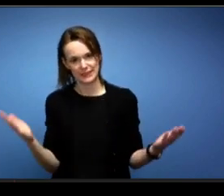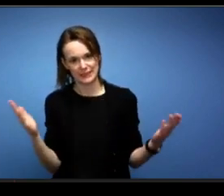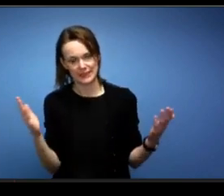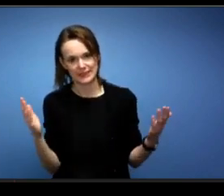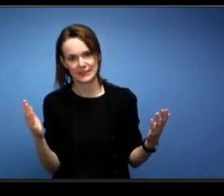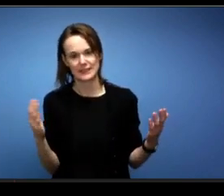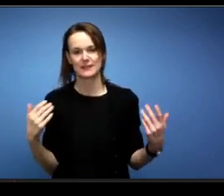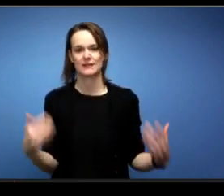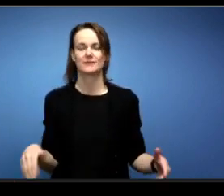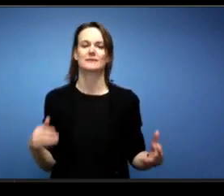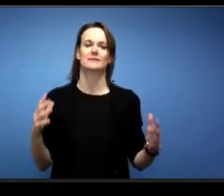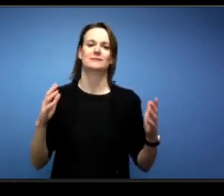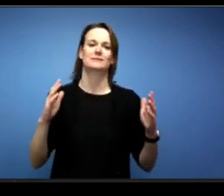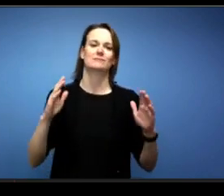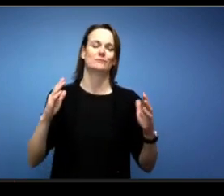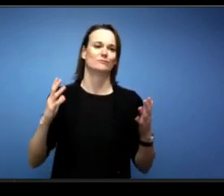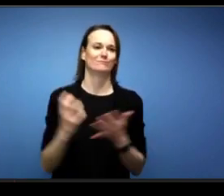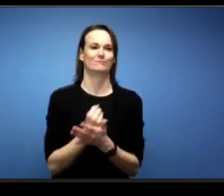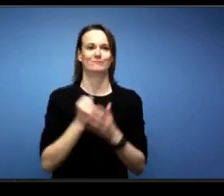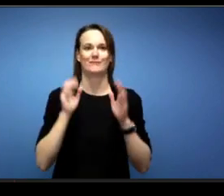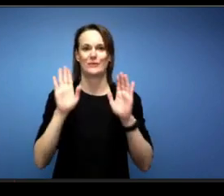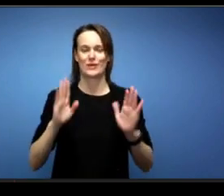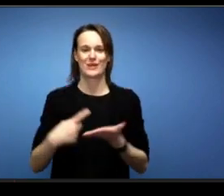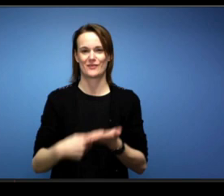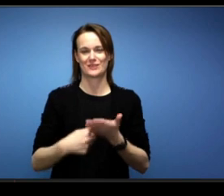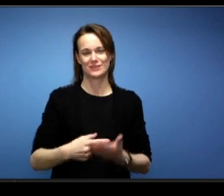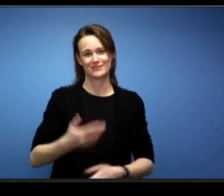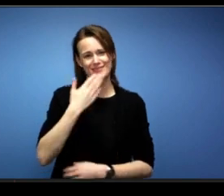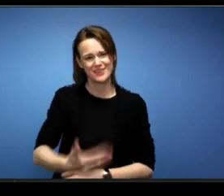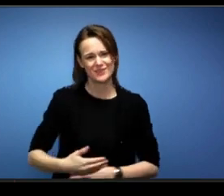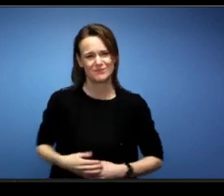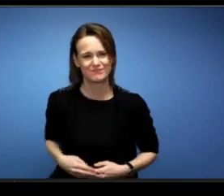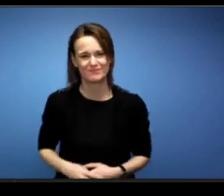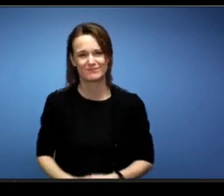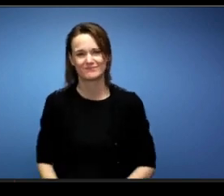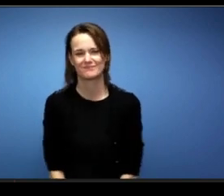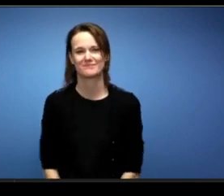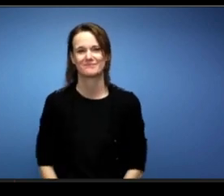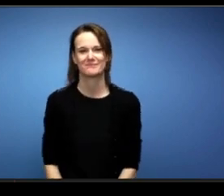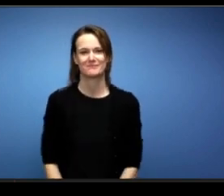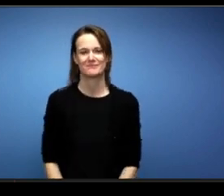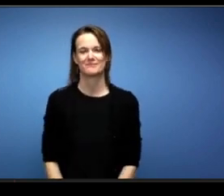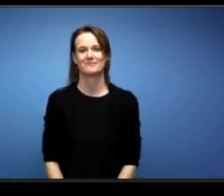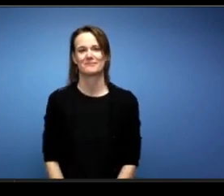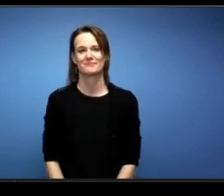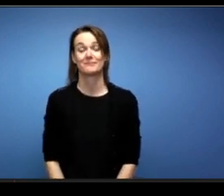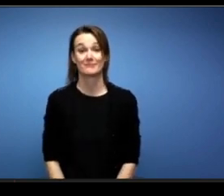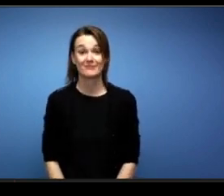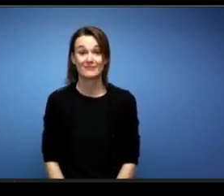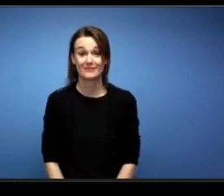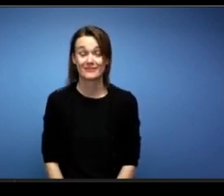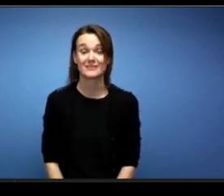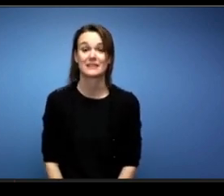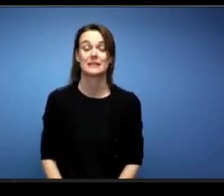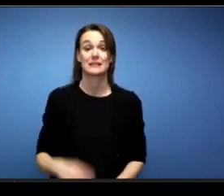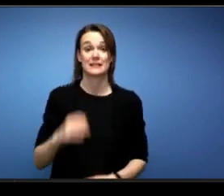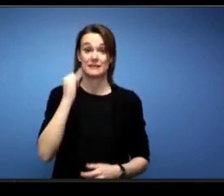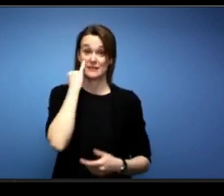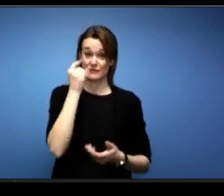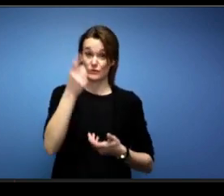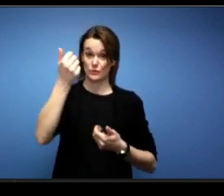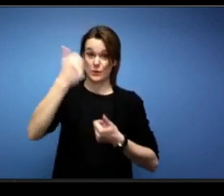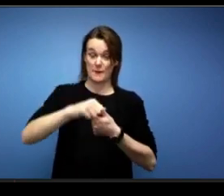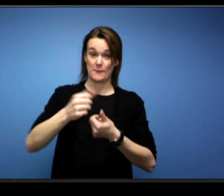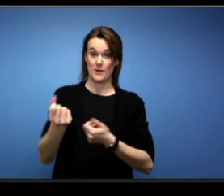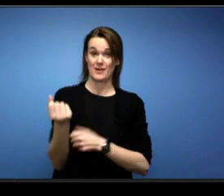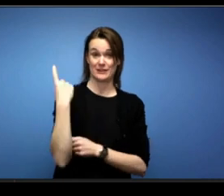productions and had some really great conversations. Thank you. Yes, and for those who attended the event